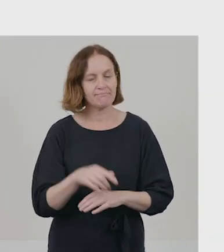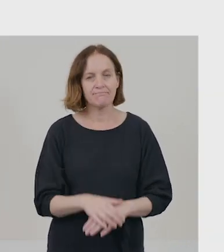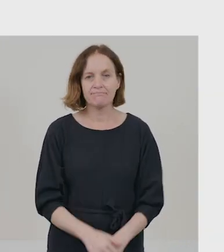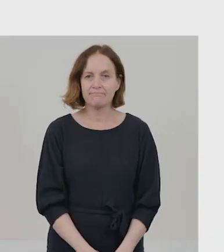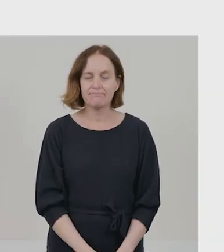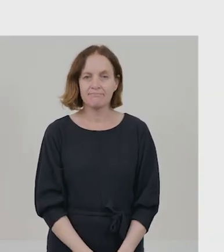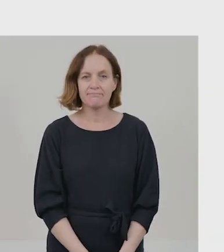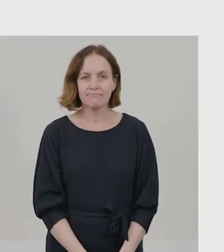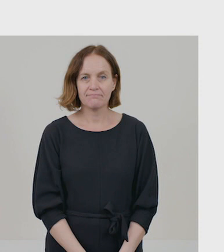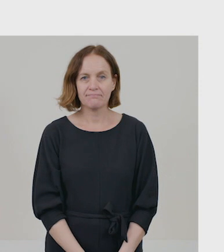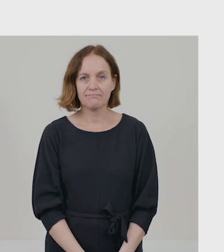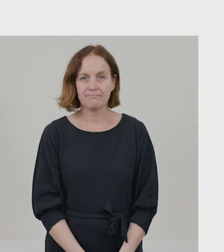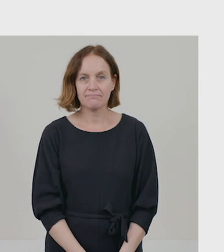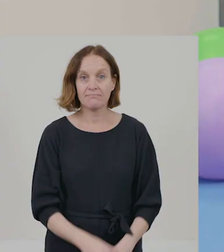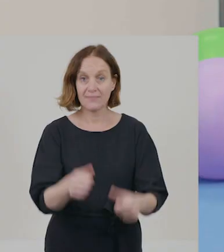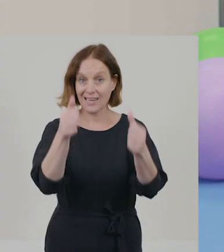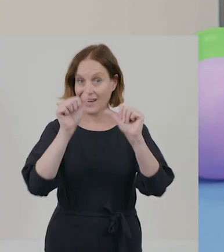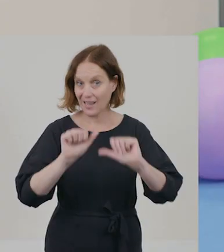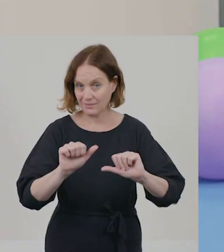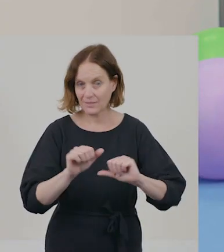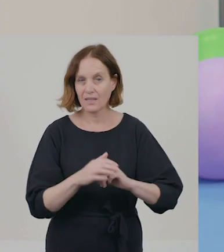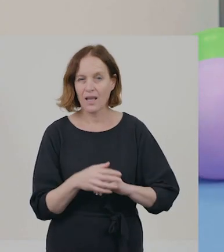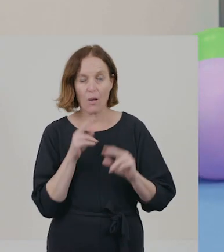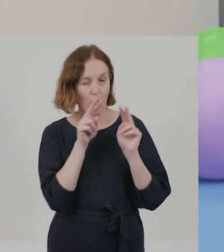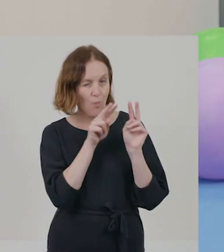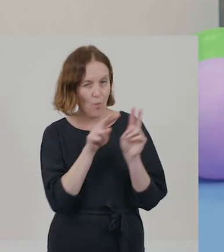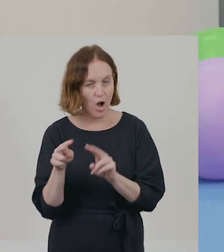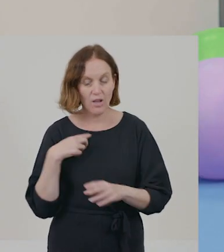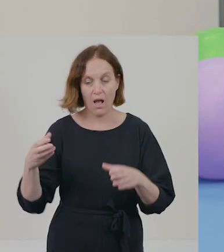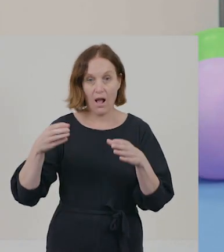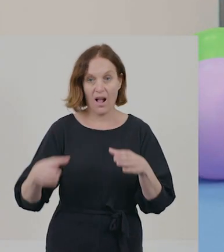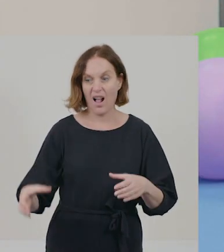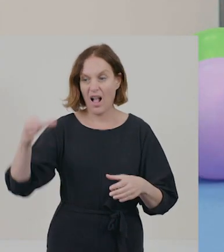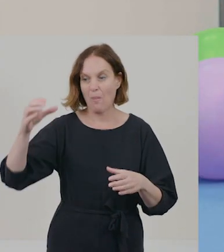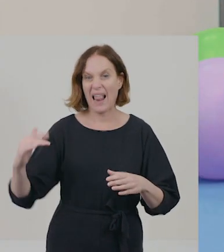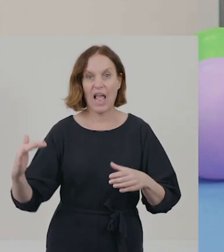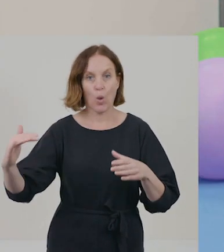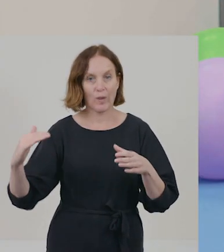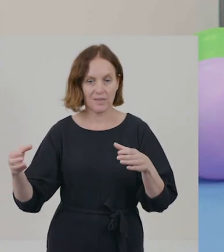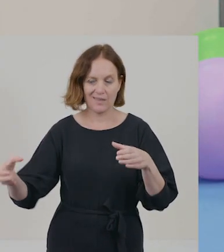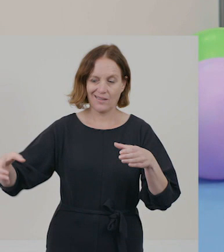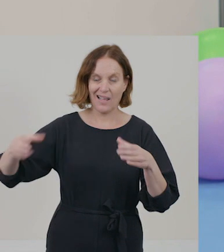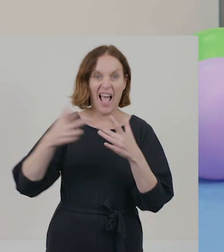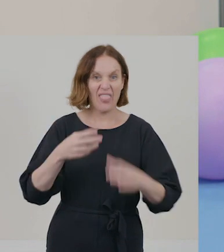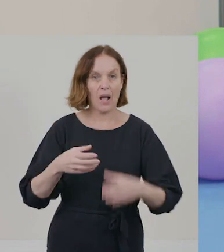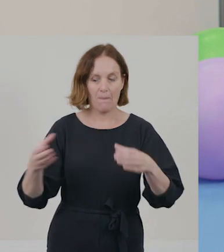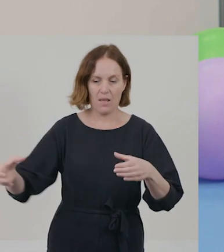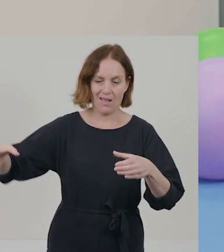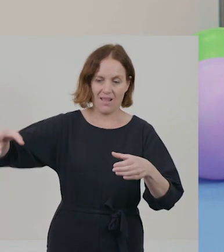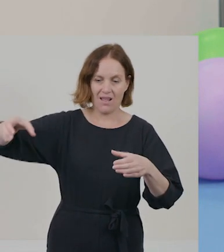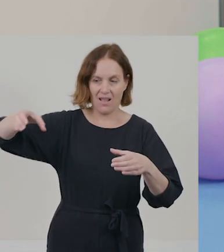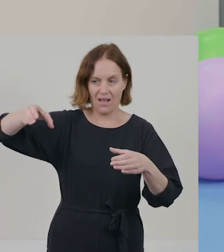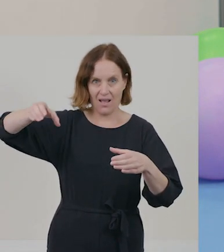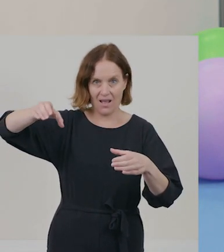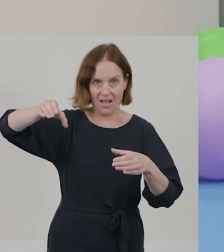observation with a cross in the table. Now, watch closely as I pour this cup of liquid into another cup.